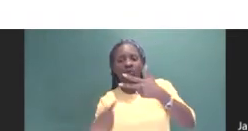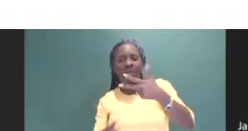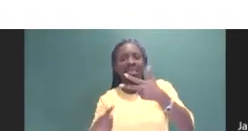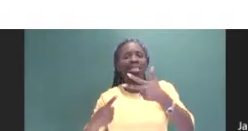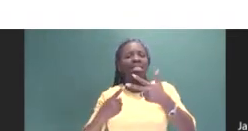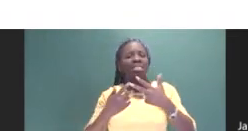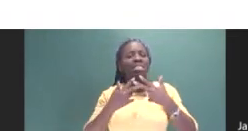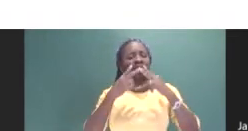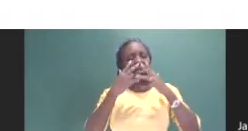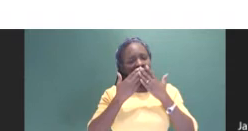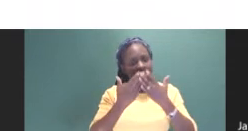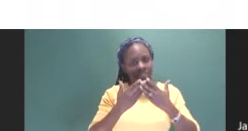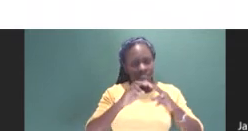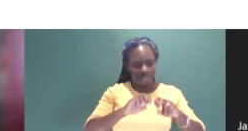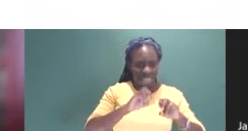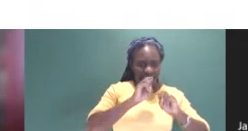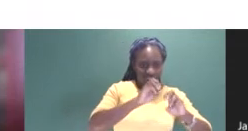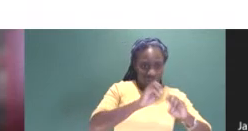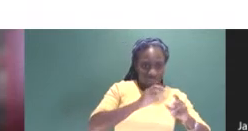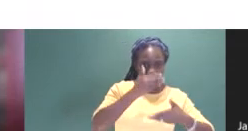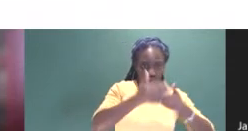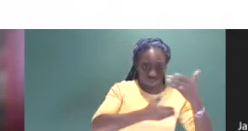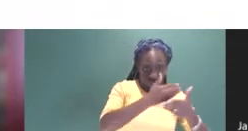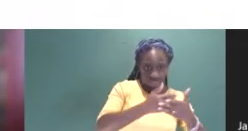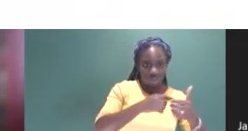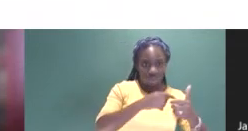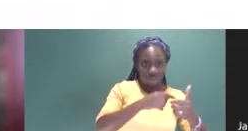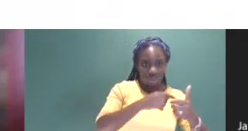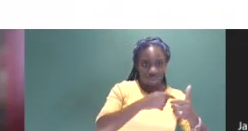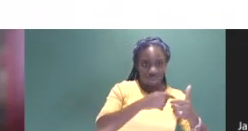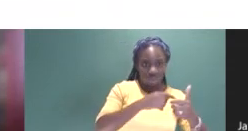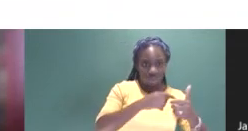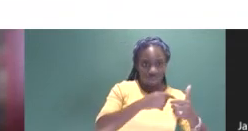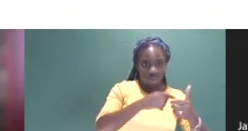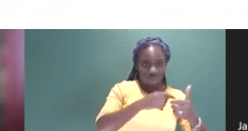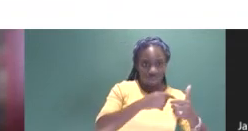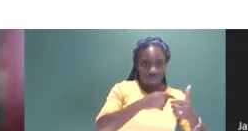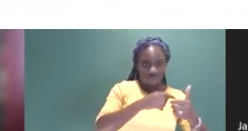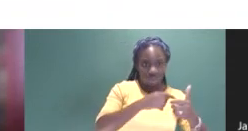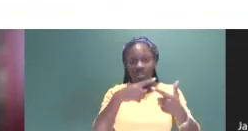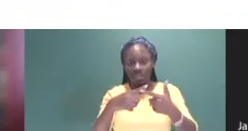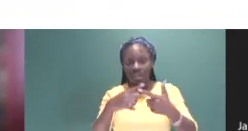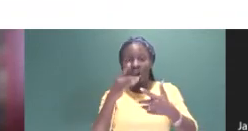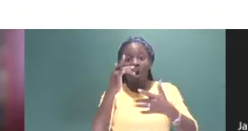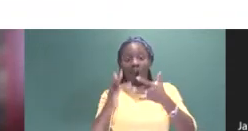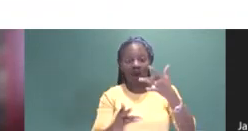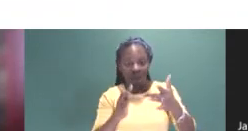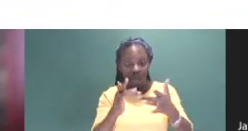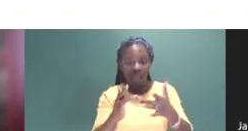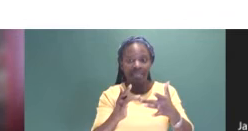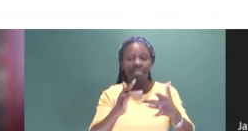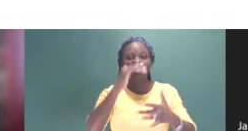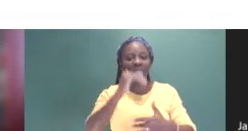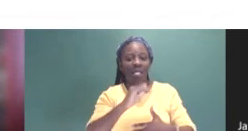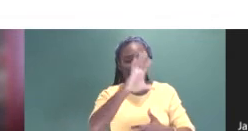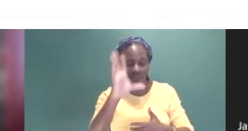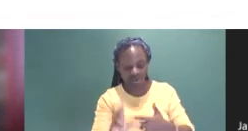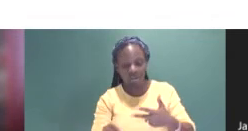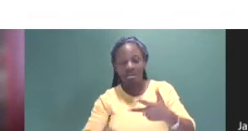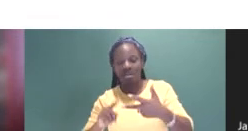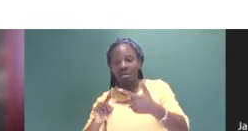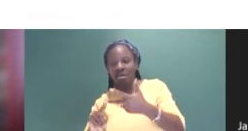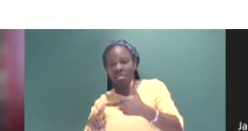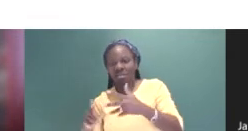had the narrative stories one in 5 countries, first of all, and then we had the online survey in South Africa, and then we've had the